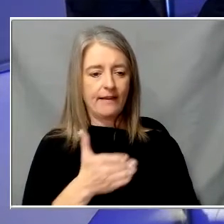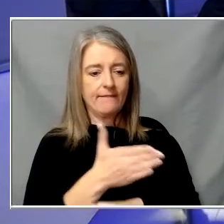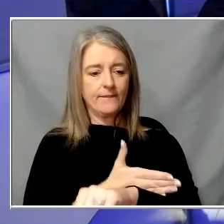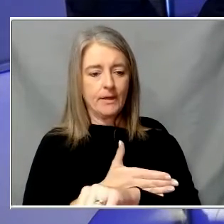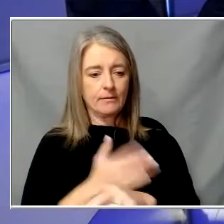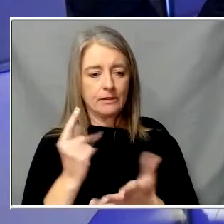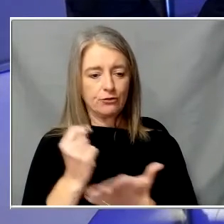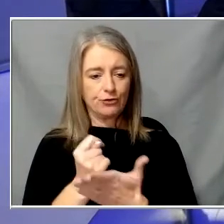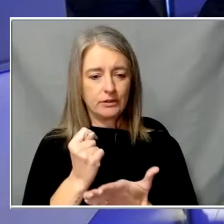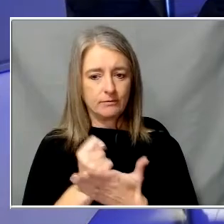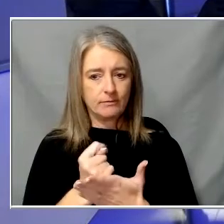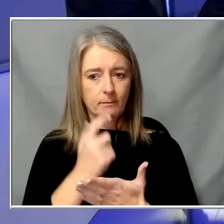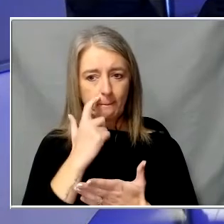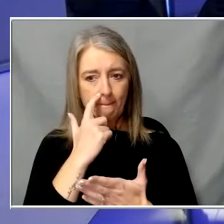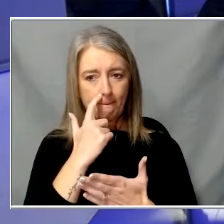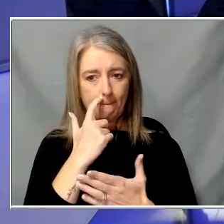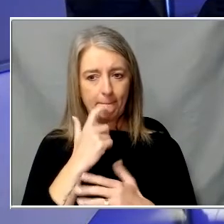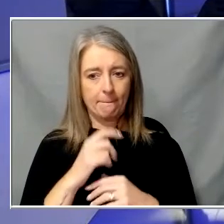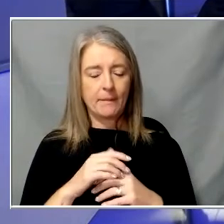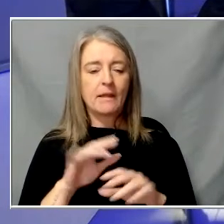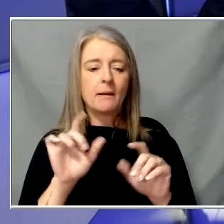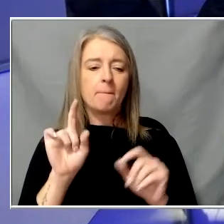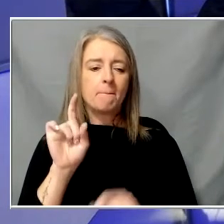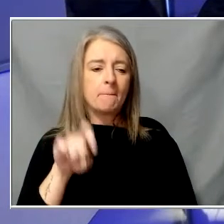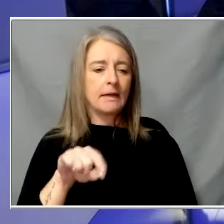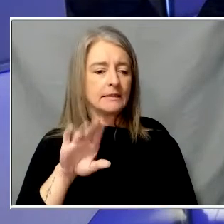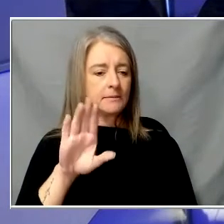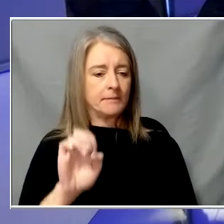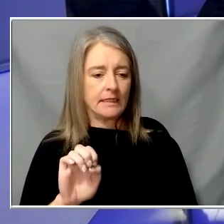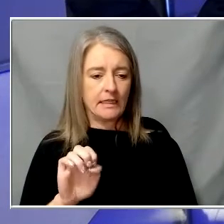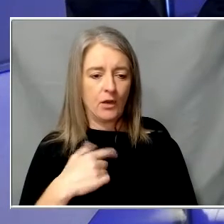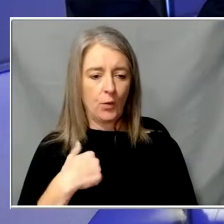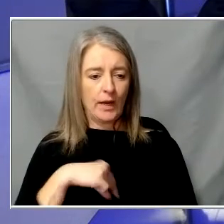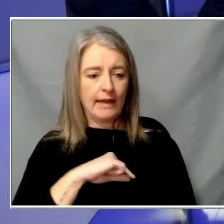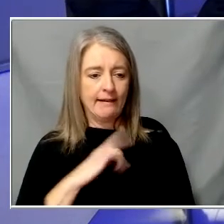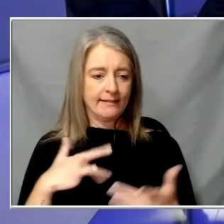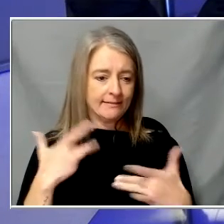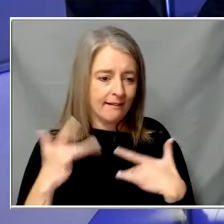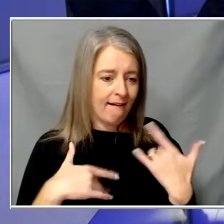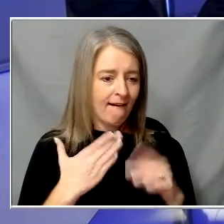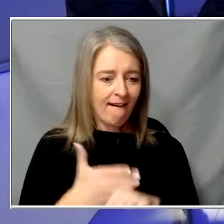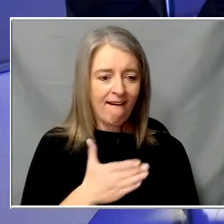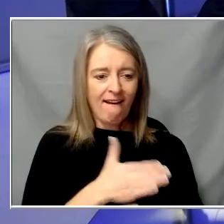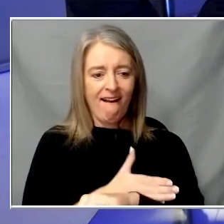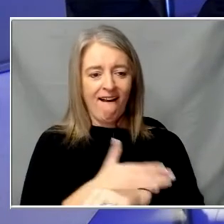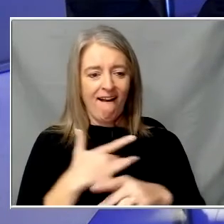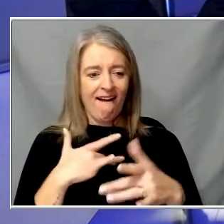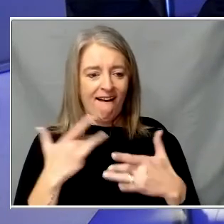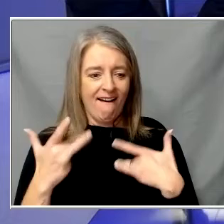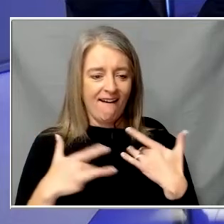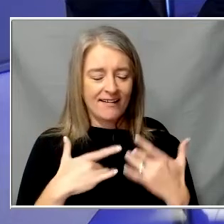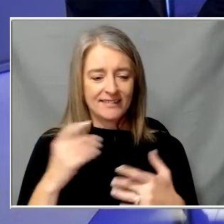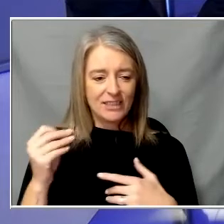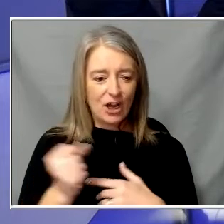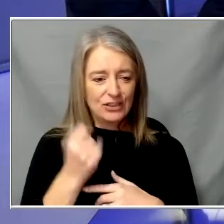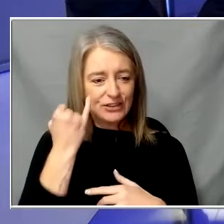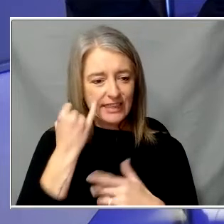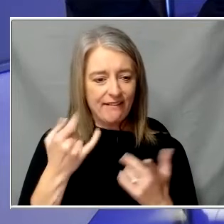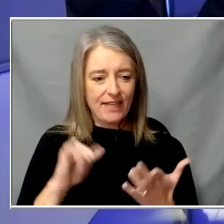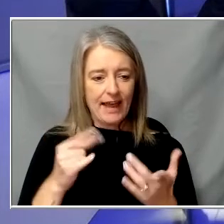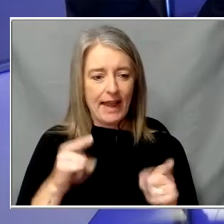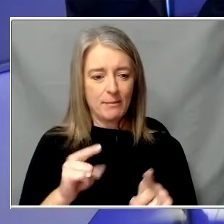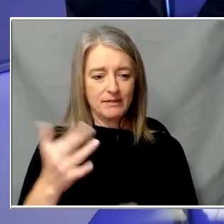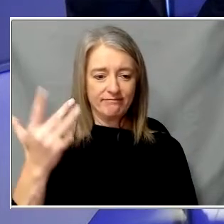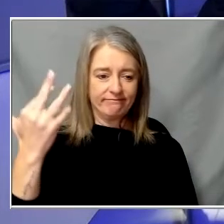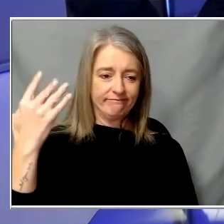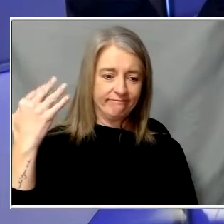treatment. And it must be. I think we get so excited about the advancements, but then you think, gosh, darn it, if this would have been around